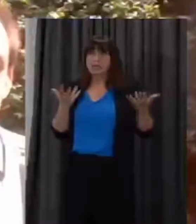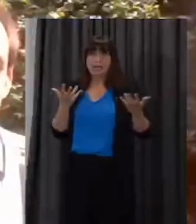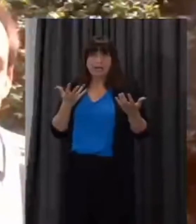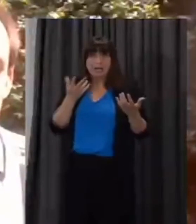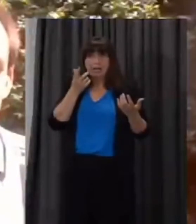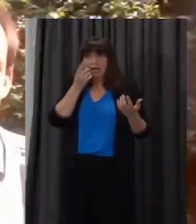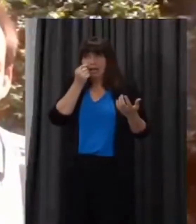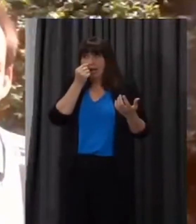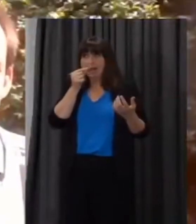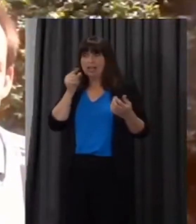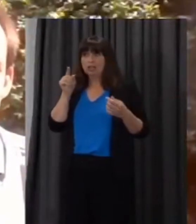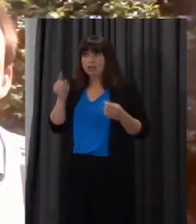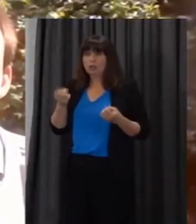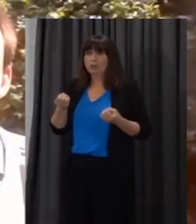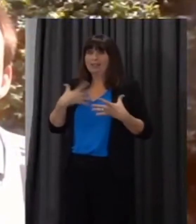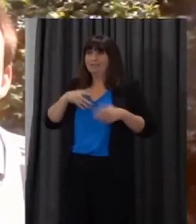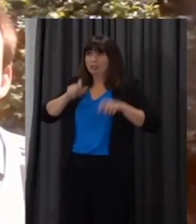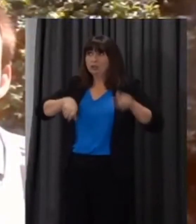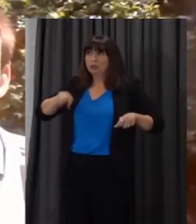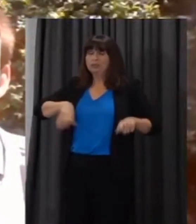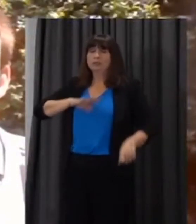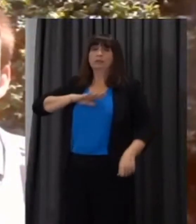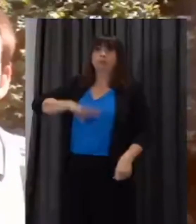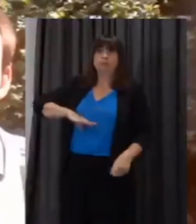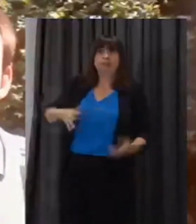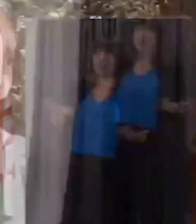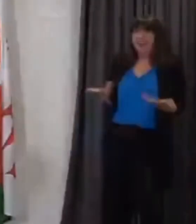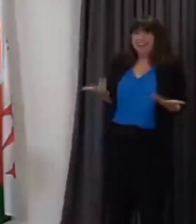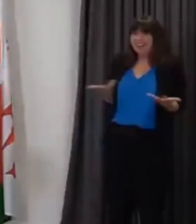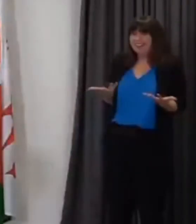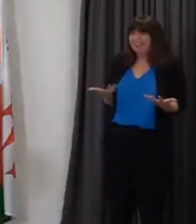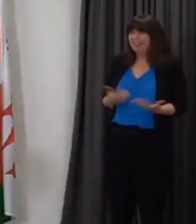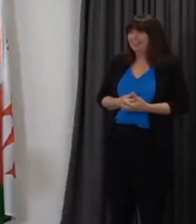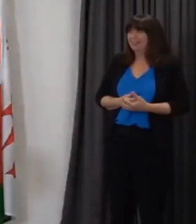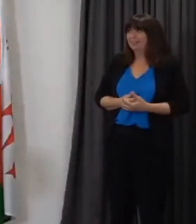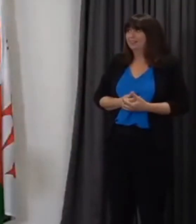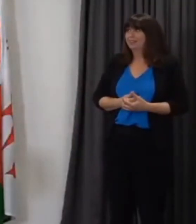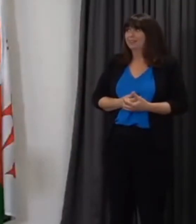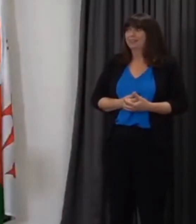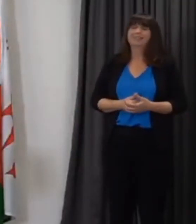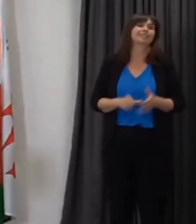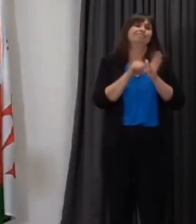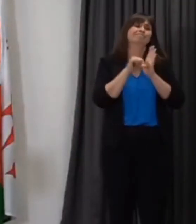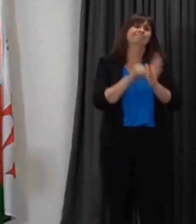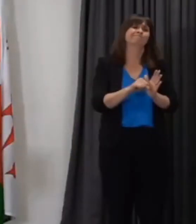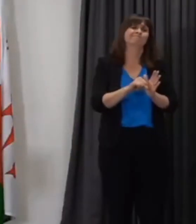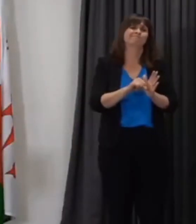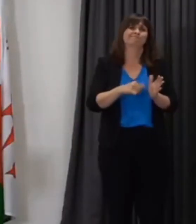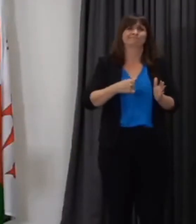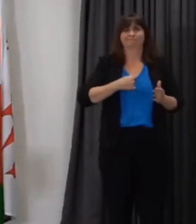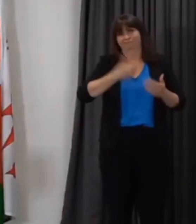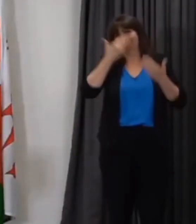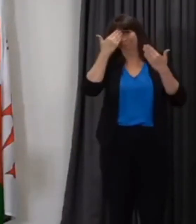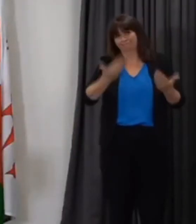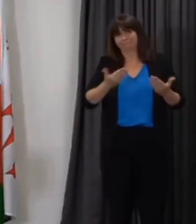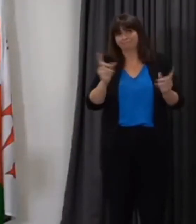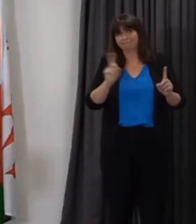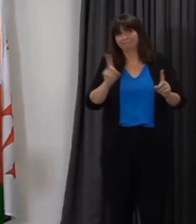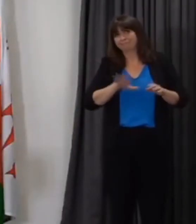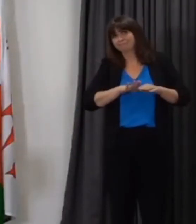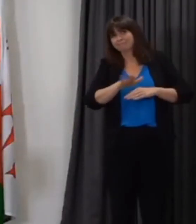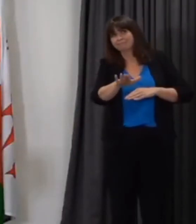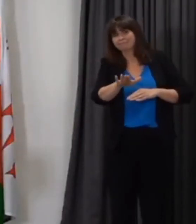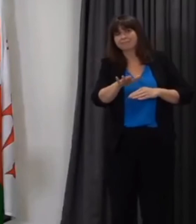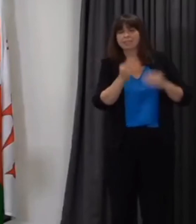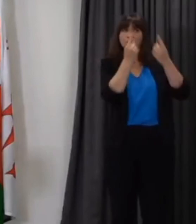anything you can say to reassure students at this stage uh well it's really really difficult at this stage and as i said